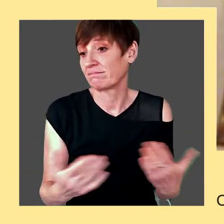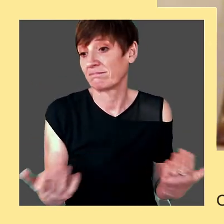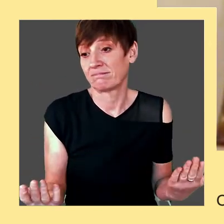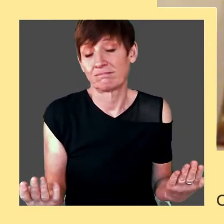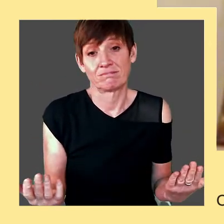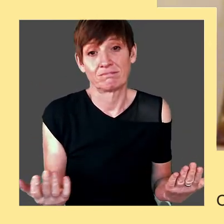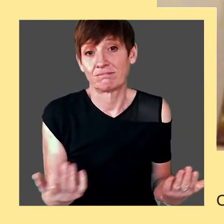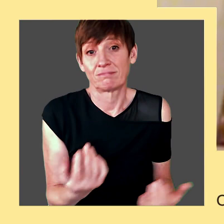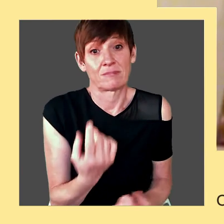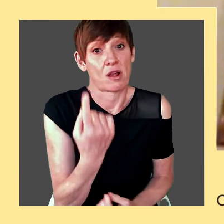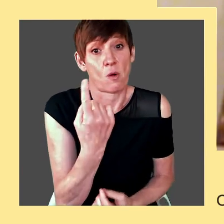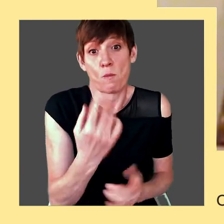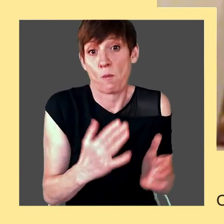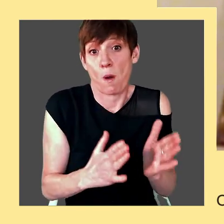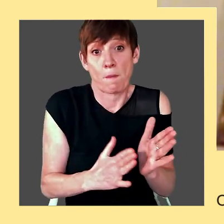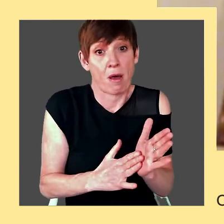1 month.